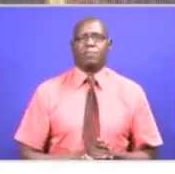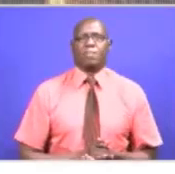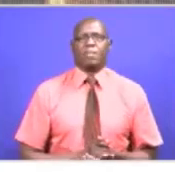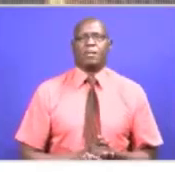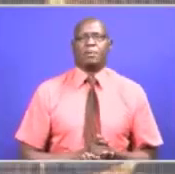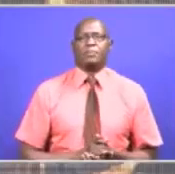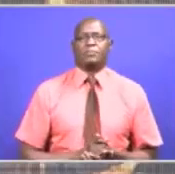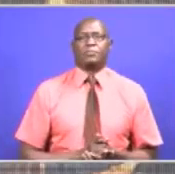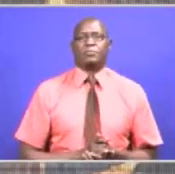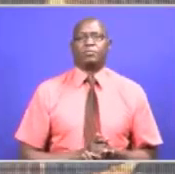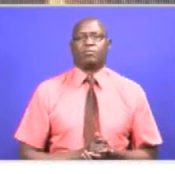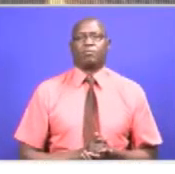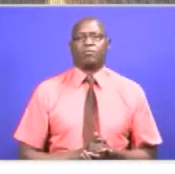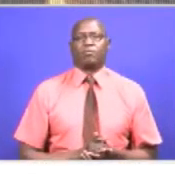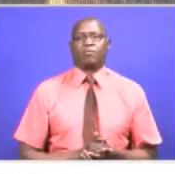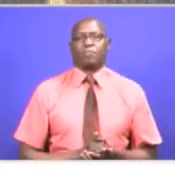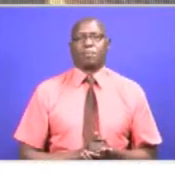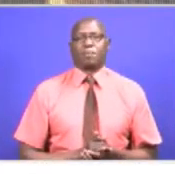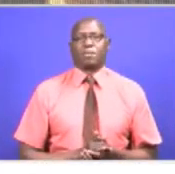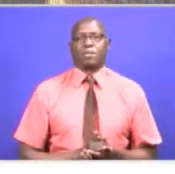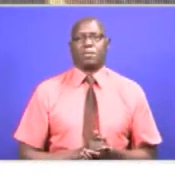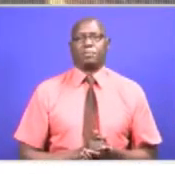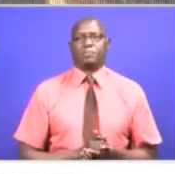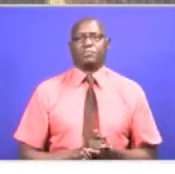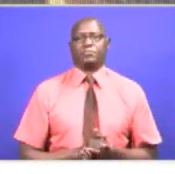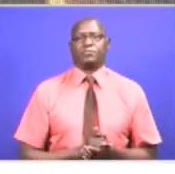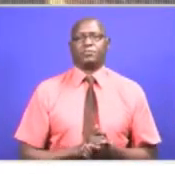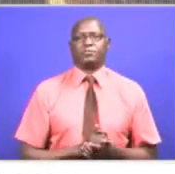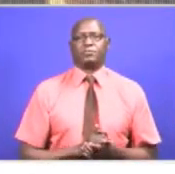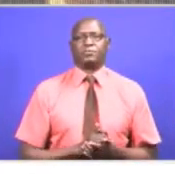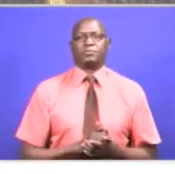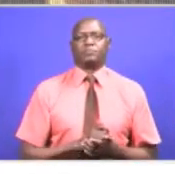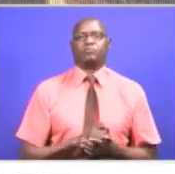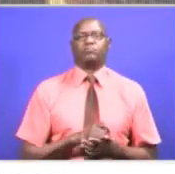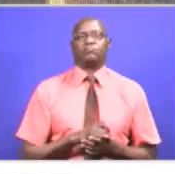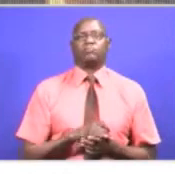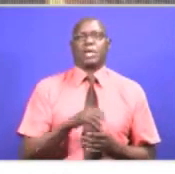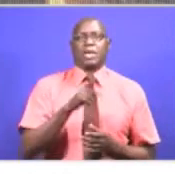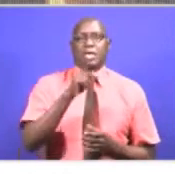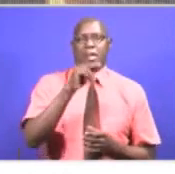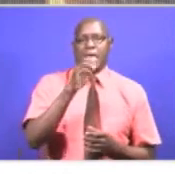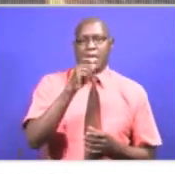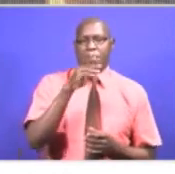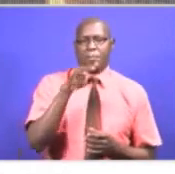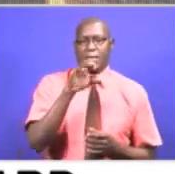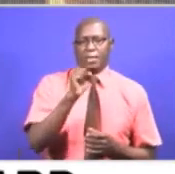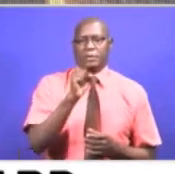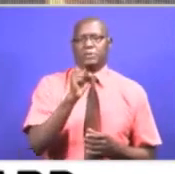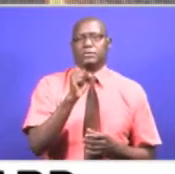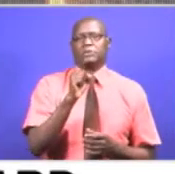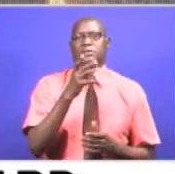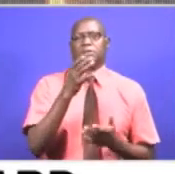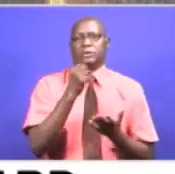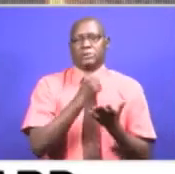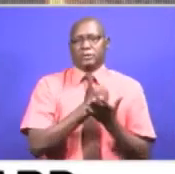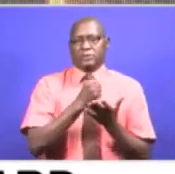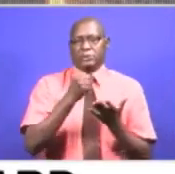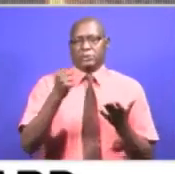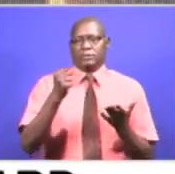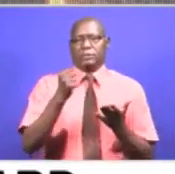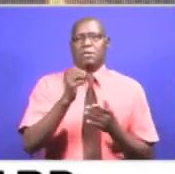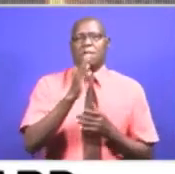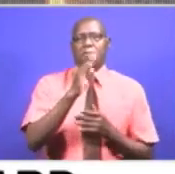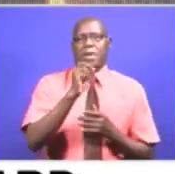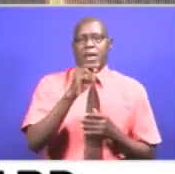And Esther Ngari will now manage the affairs of the Kenya Bureau of Standards, KEBS. This follows the suspension of Bernard